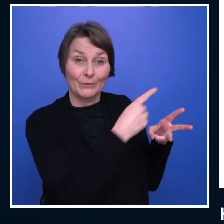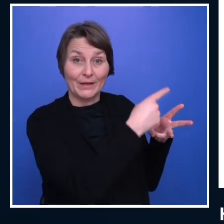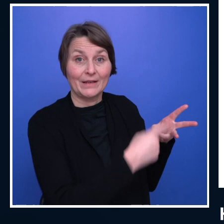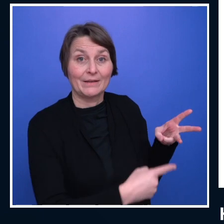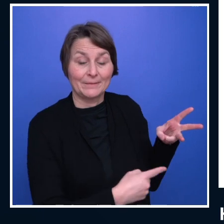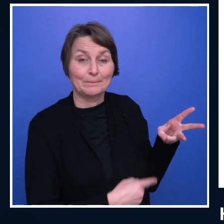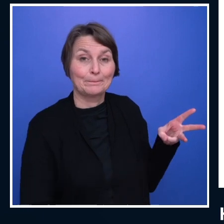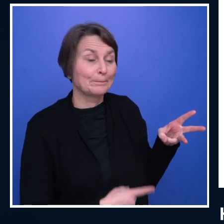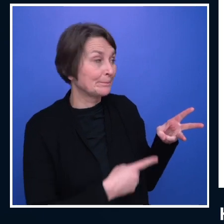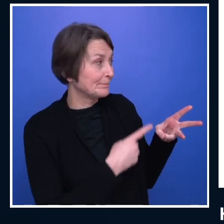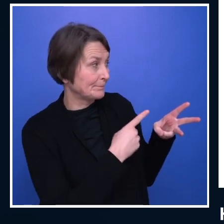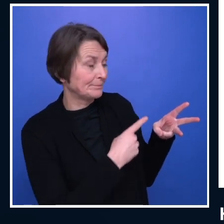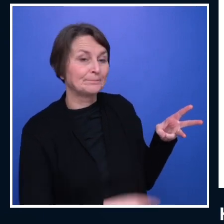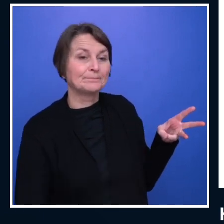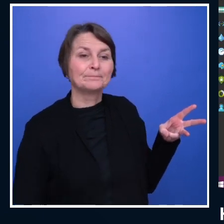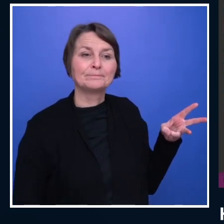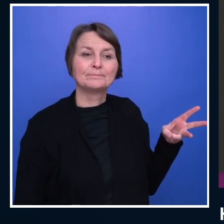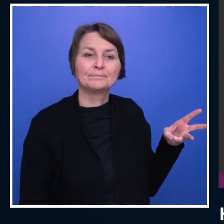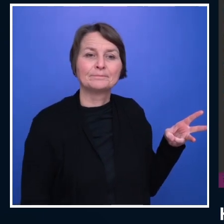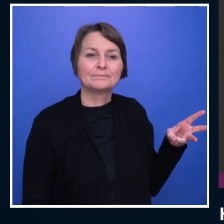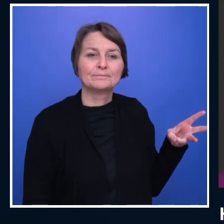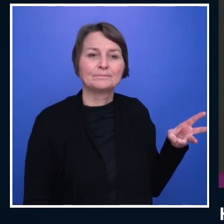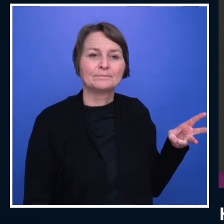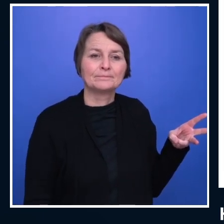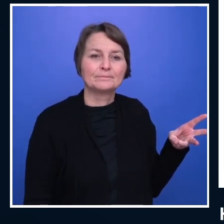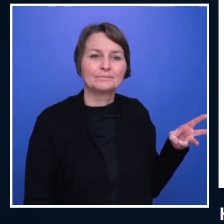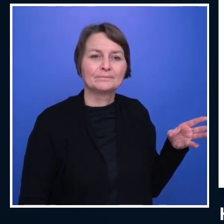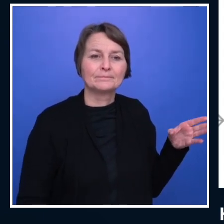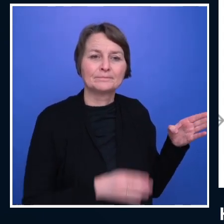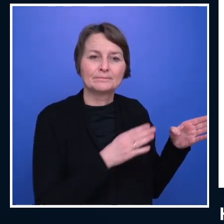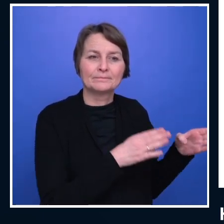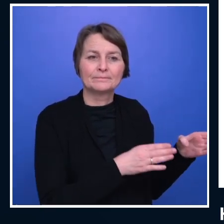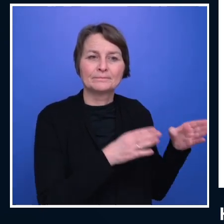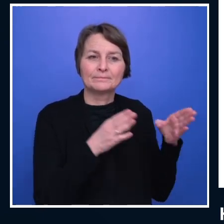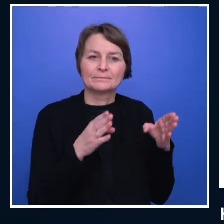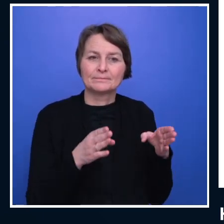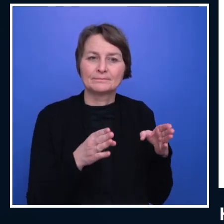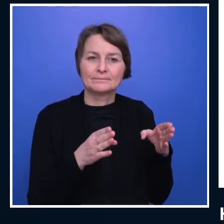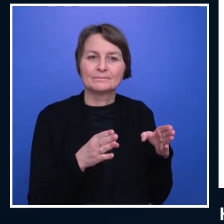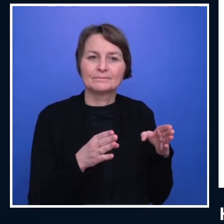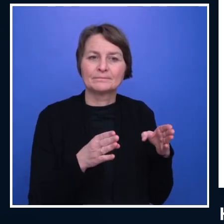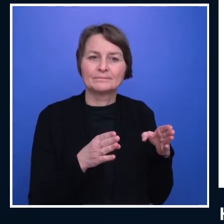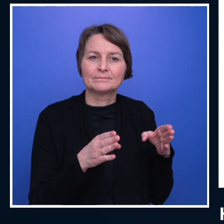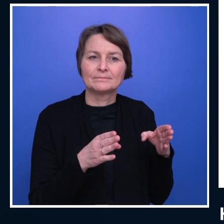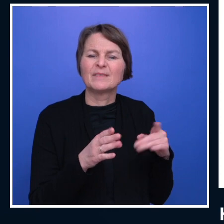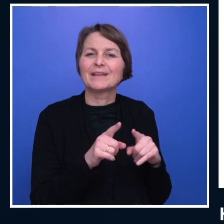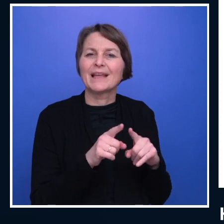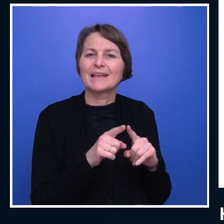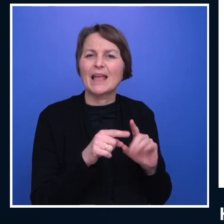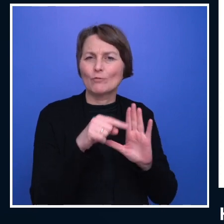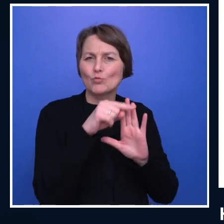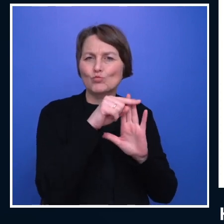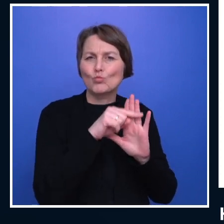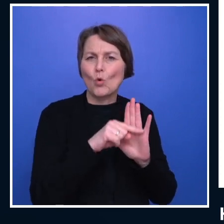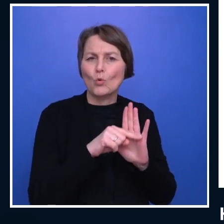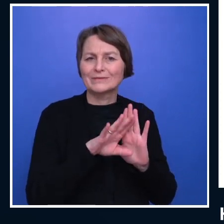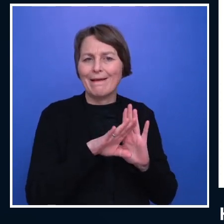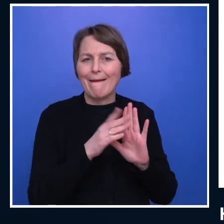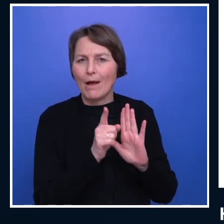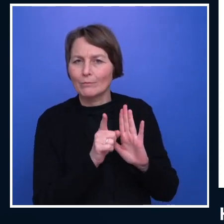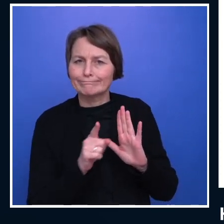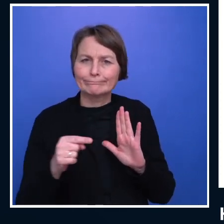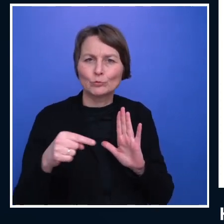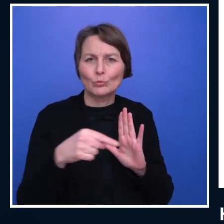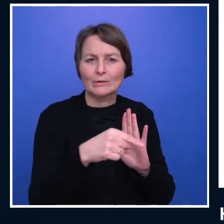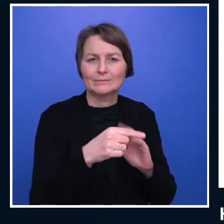I've got the main site and the blog, and then I have a series of routing rules. I could do routing